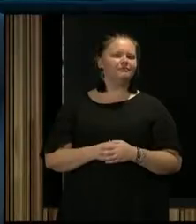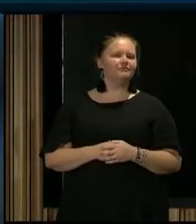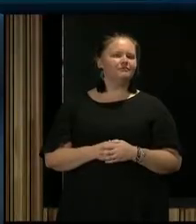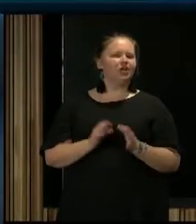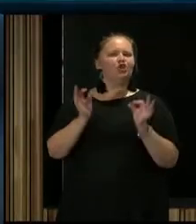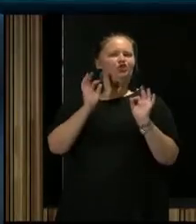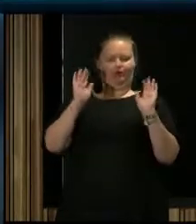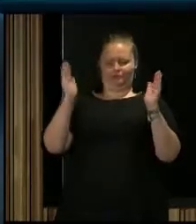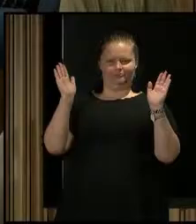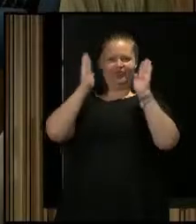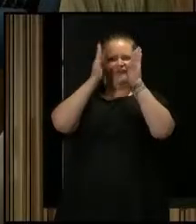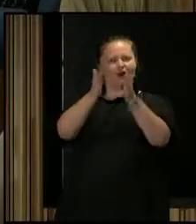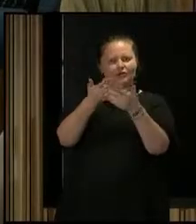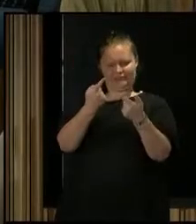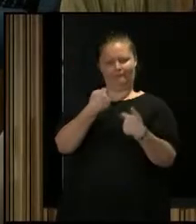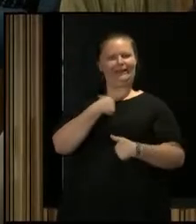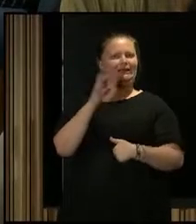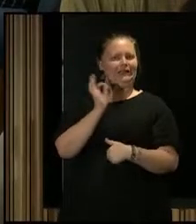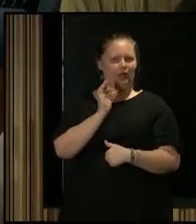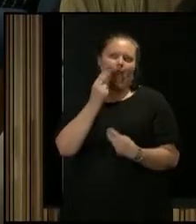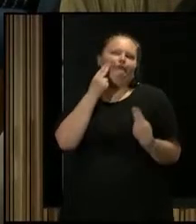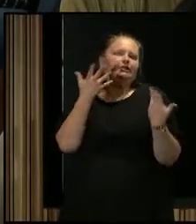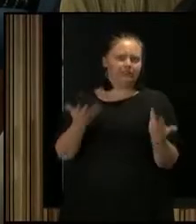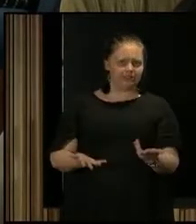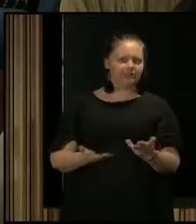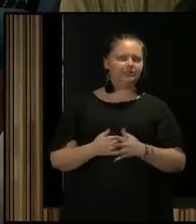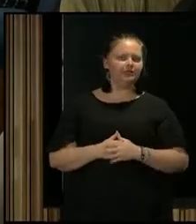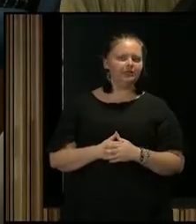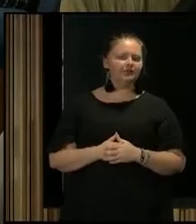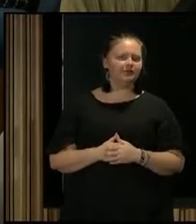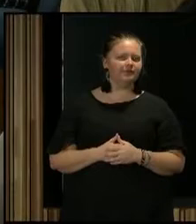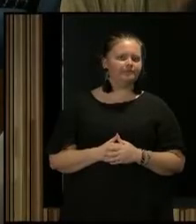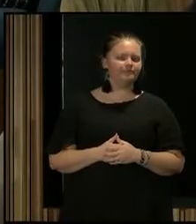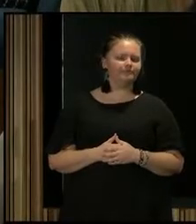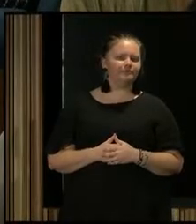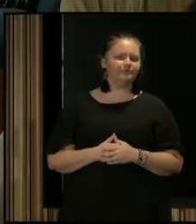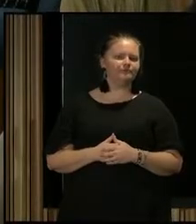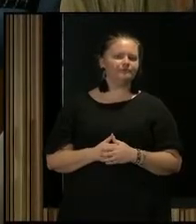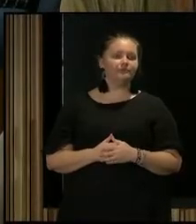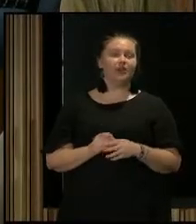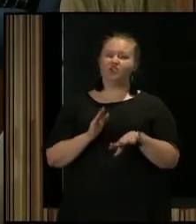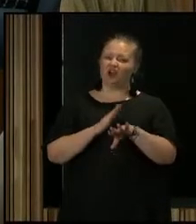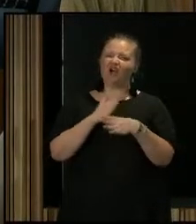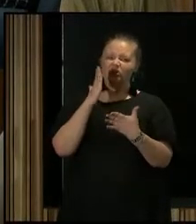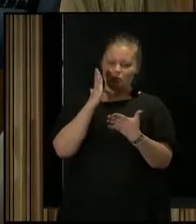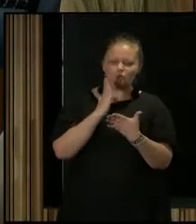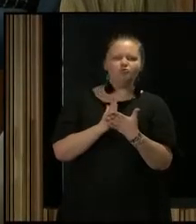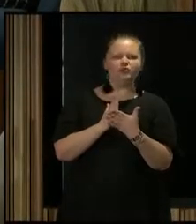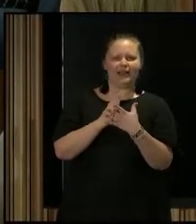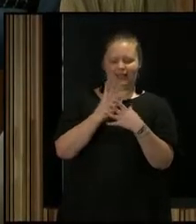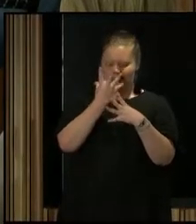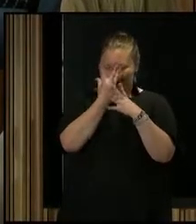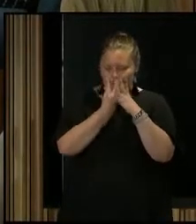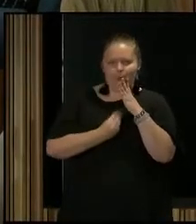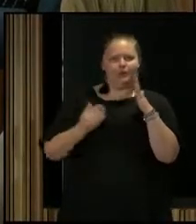the focus. It's not about you at all, obviously. And so it is a time to really get in touch with your body and your